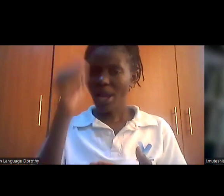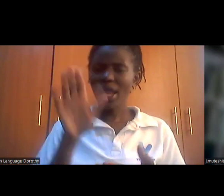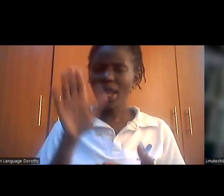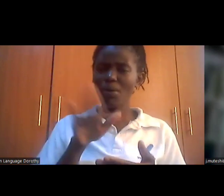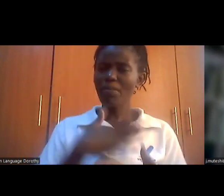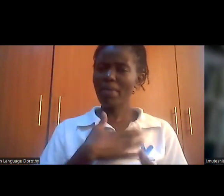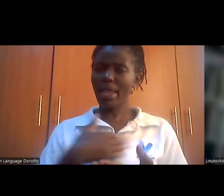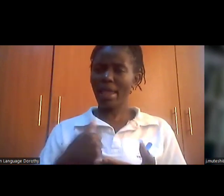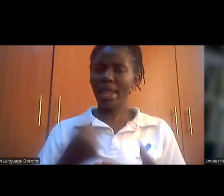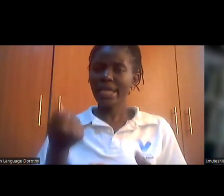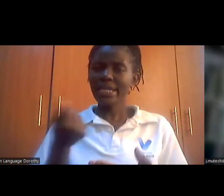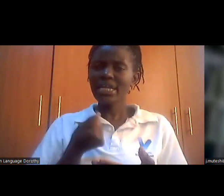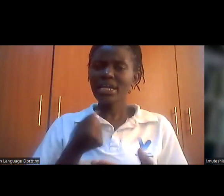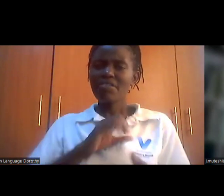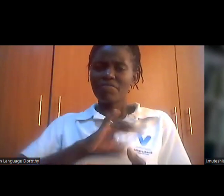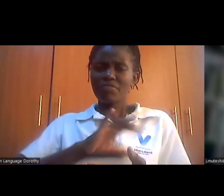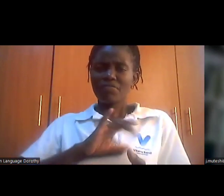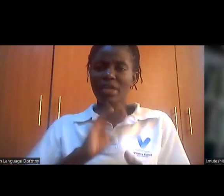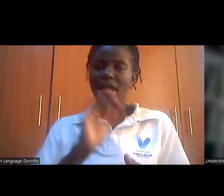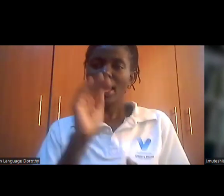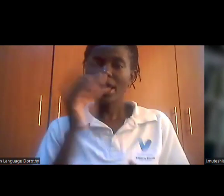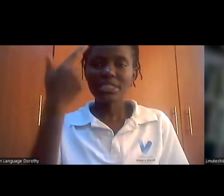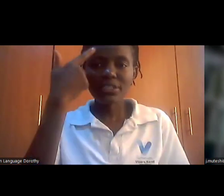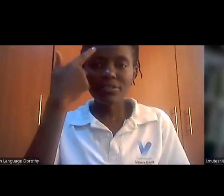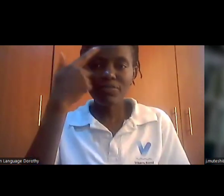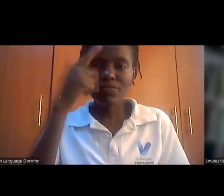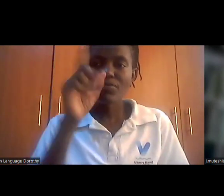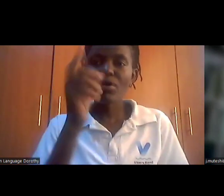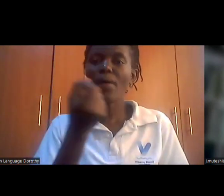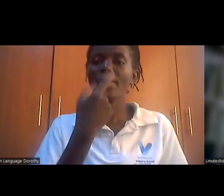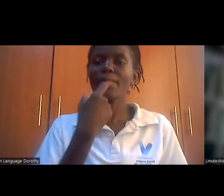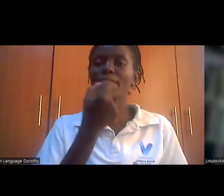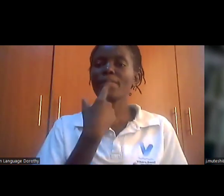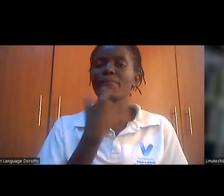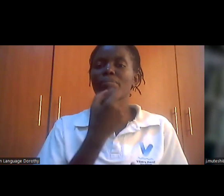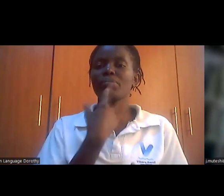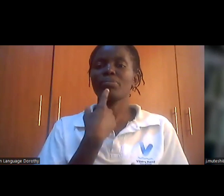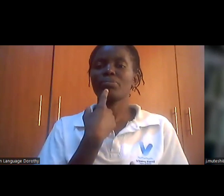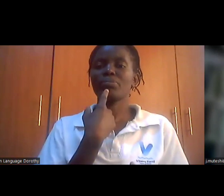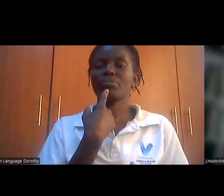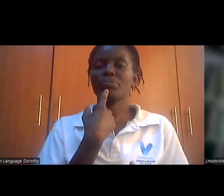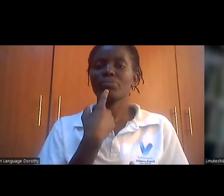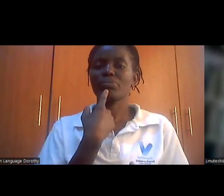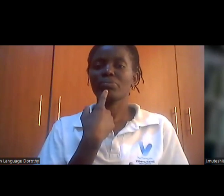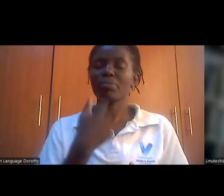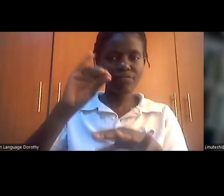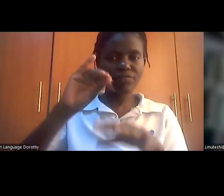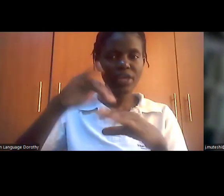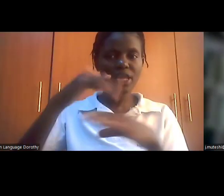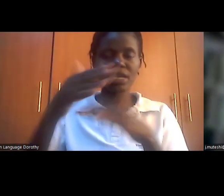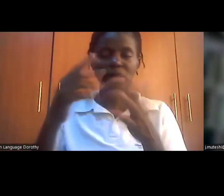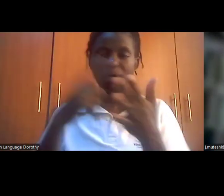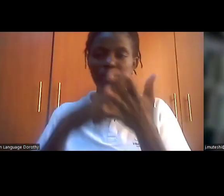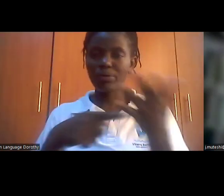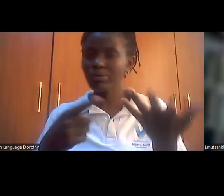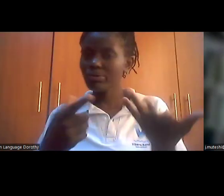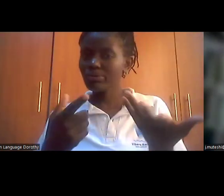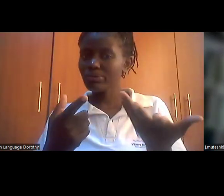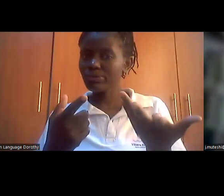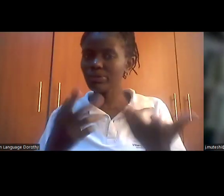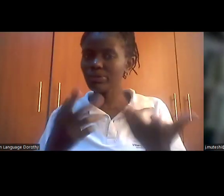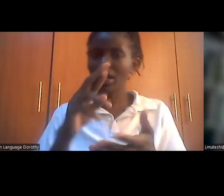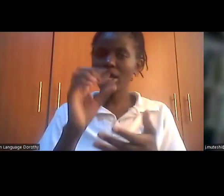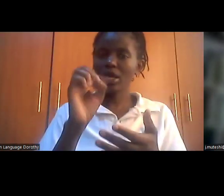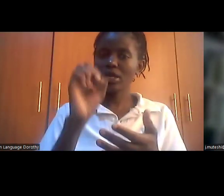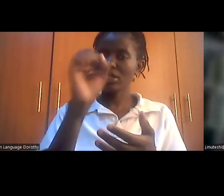seek medical attention when confronted with health issues? That's my first question to you, Rosalind. So let me give the